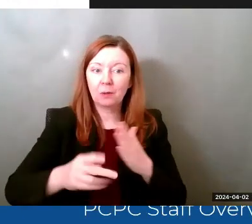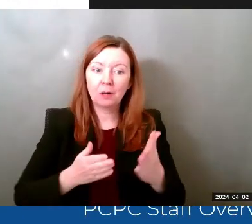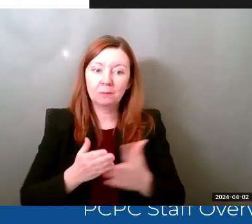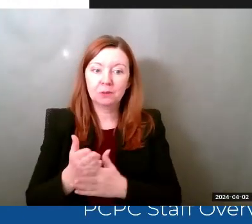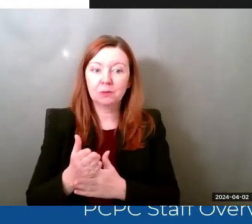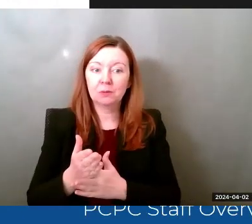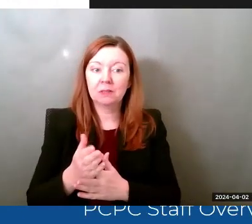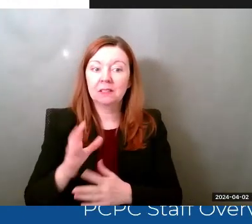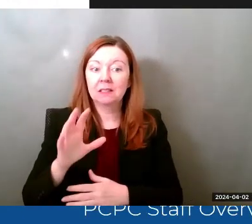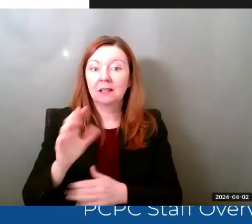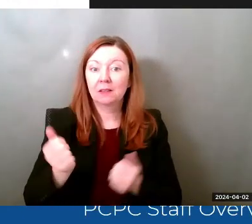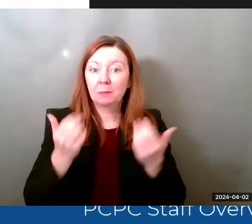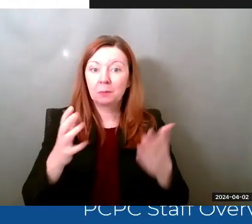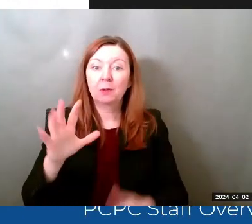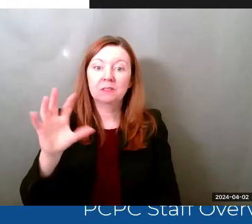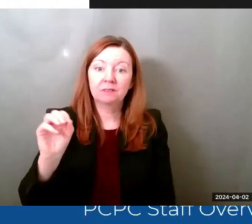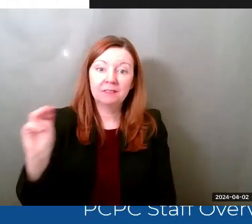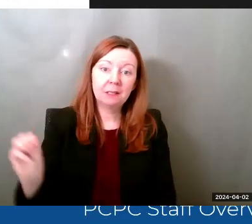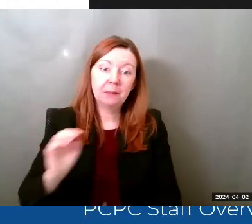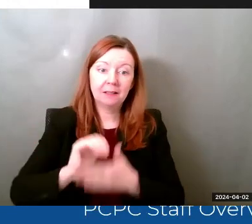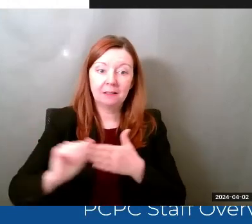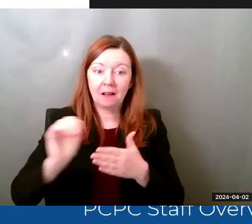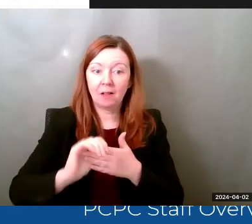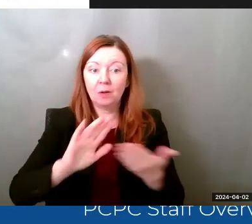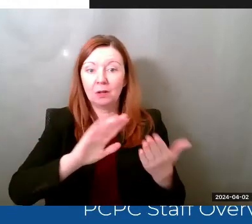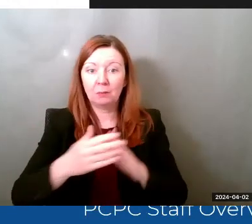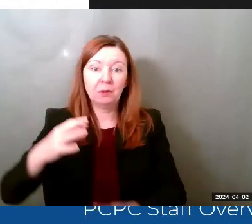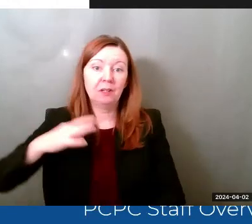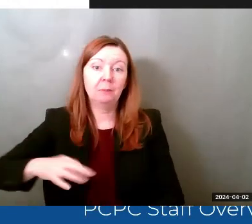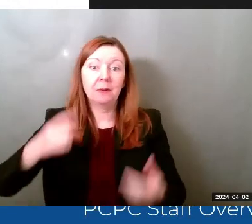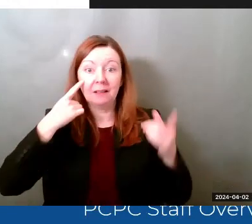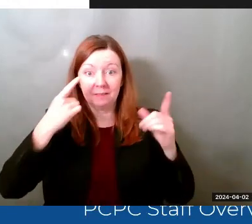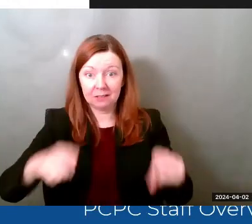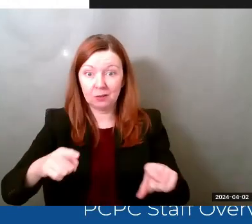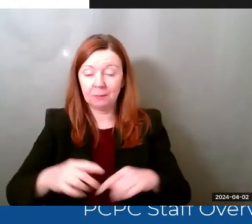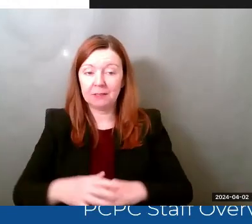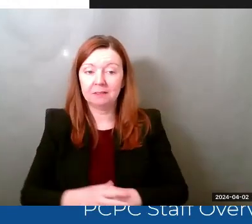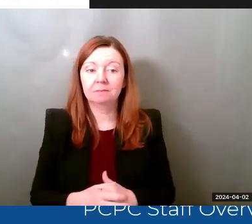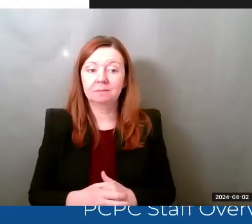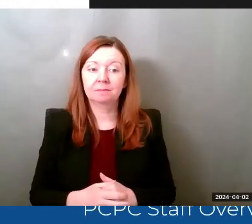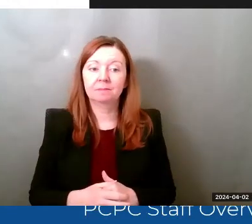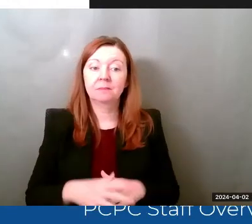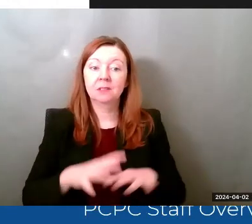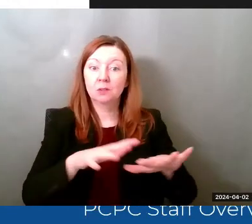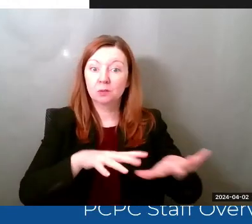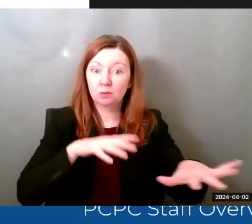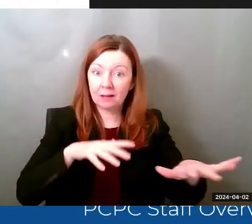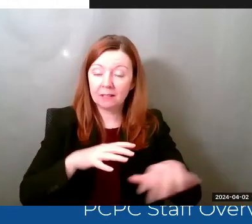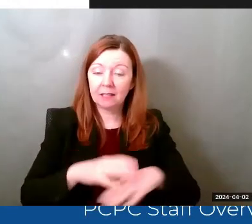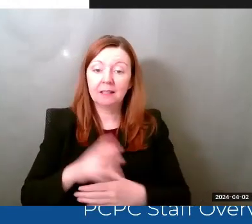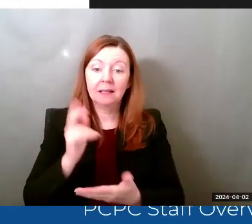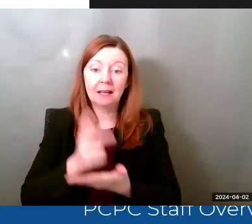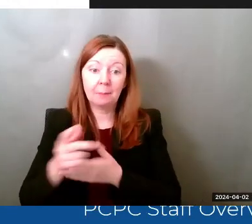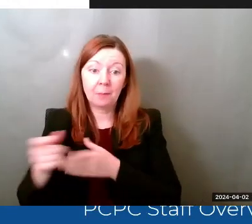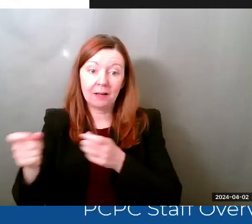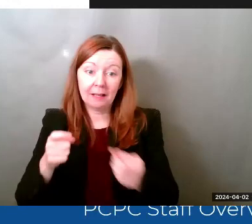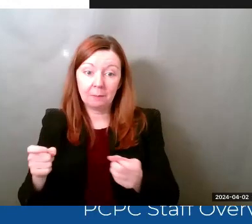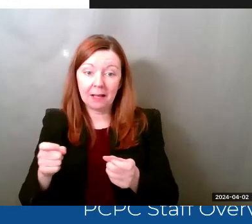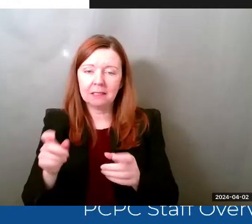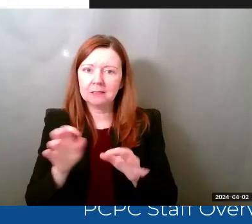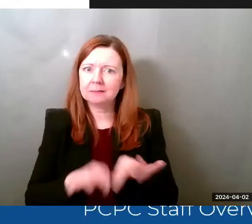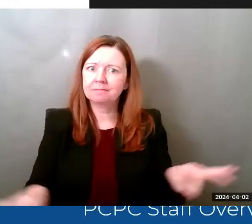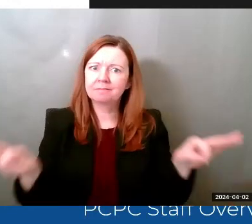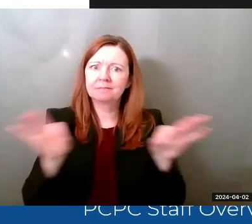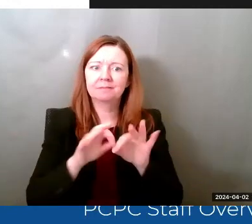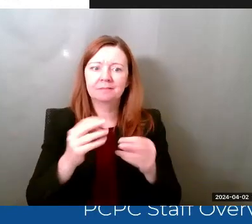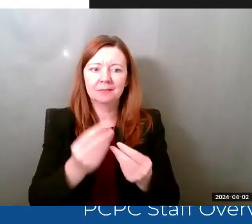through the proposed $50 million community benefits agreement. Traffic and parking management is